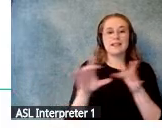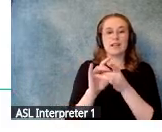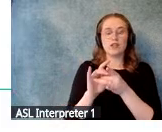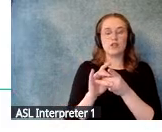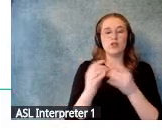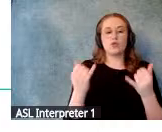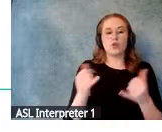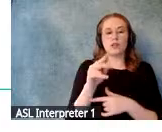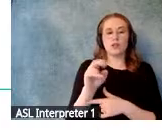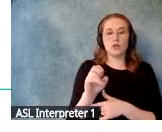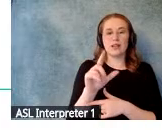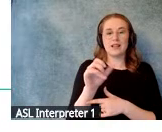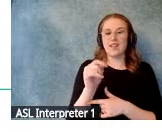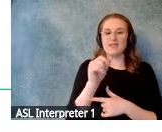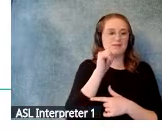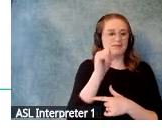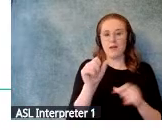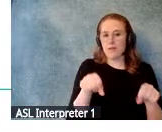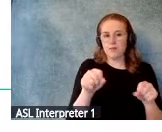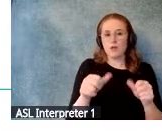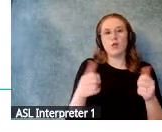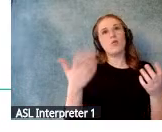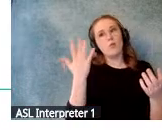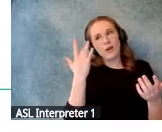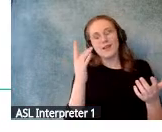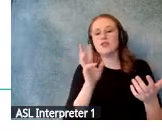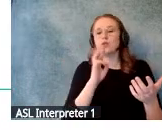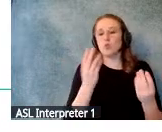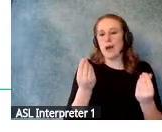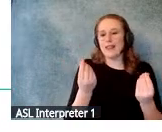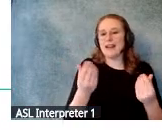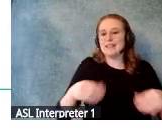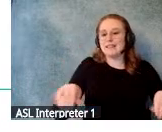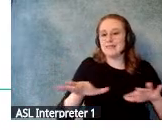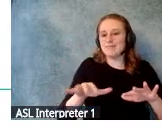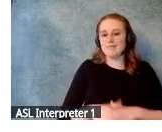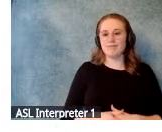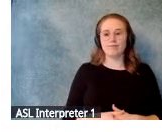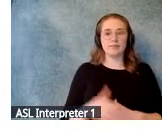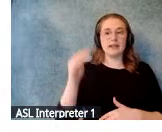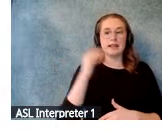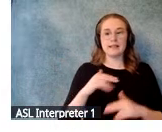feasible here, given the presence of wetlands. Next slide, please.